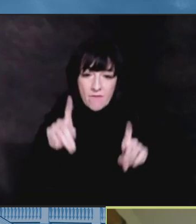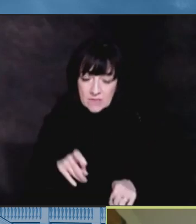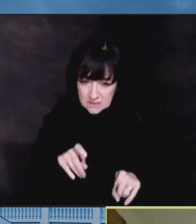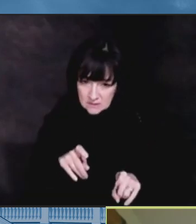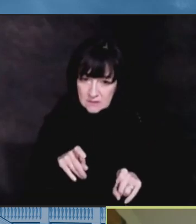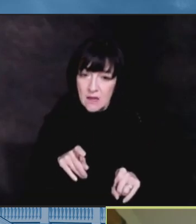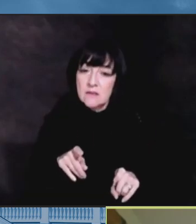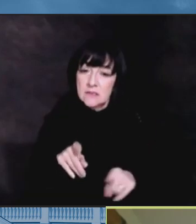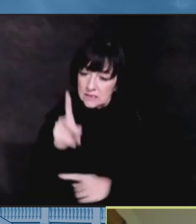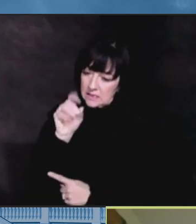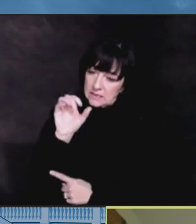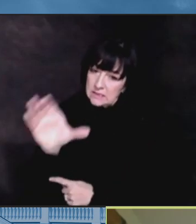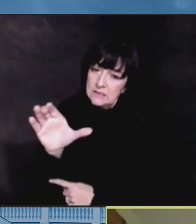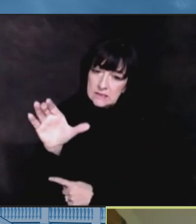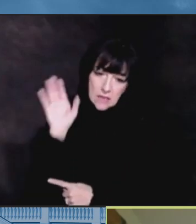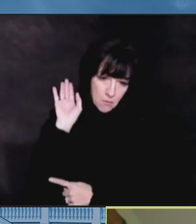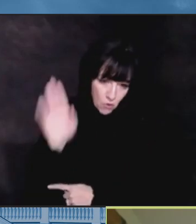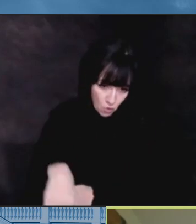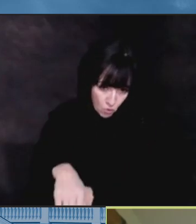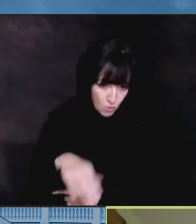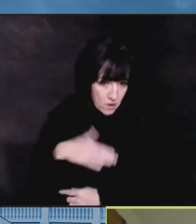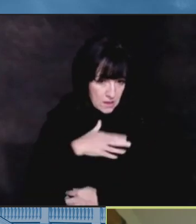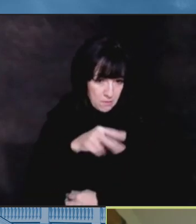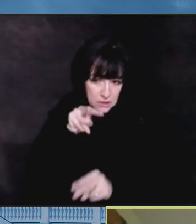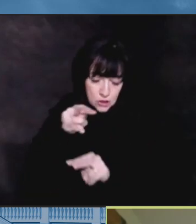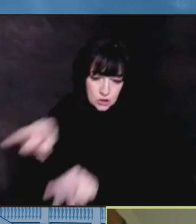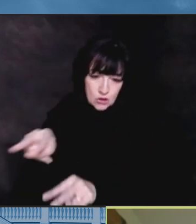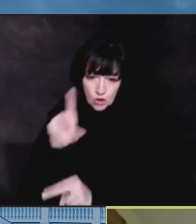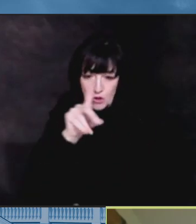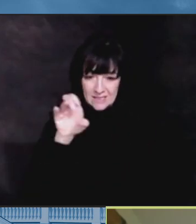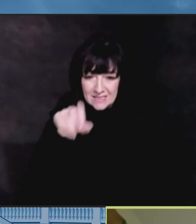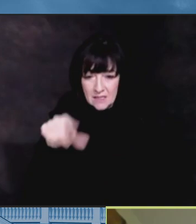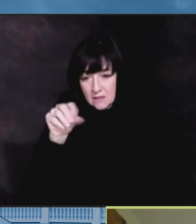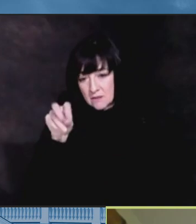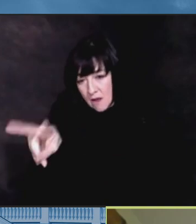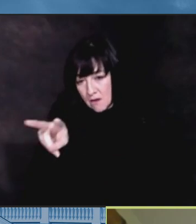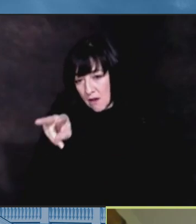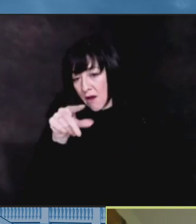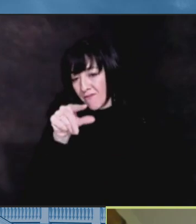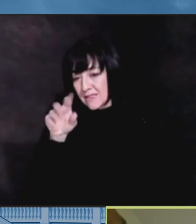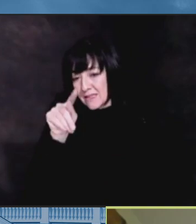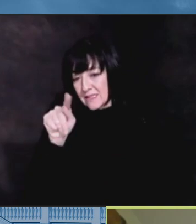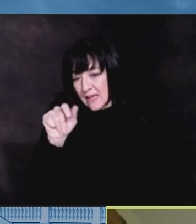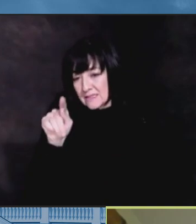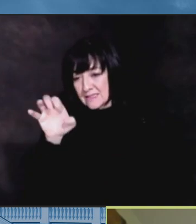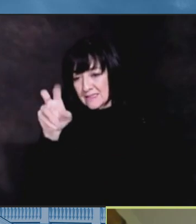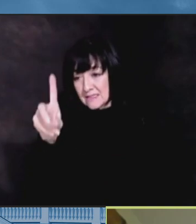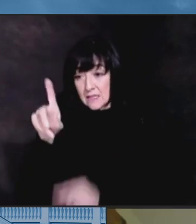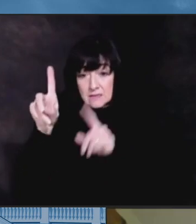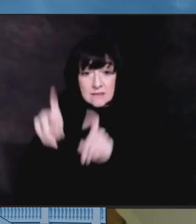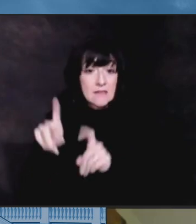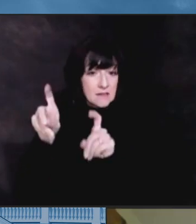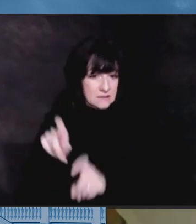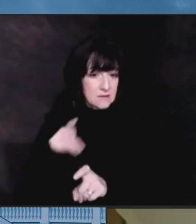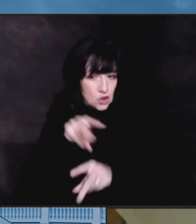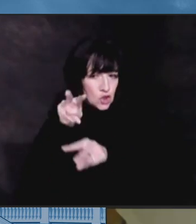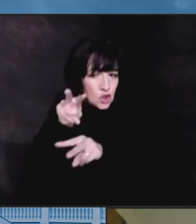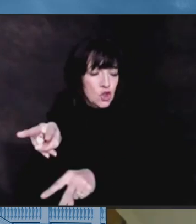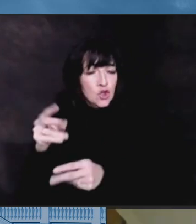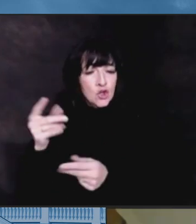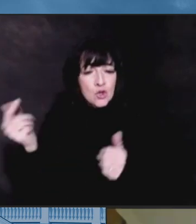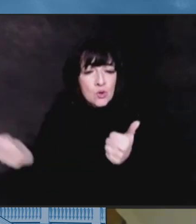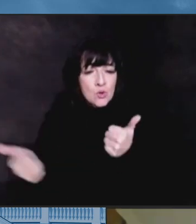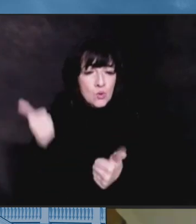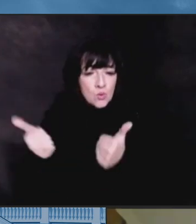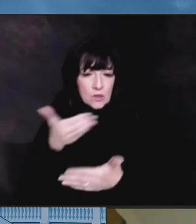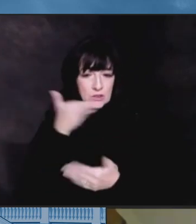and please check out de.gov/get-tested to see what's convenient for you. So, Governor, back to you. Yeah, thank you very much, AJ.